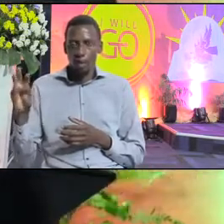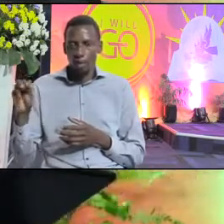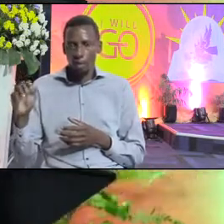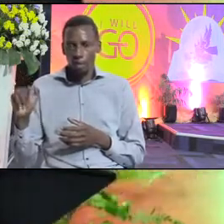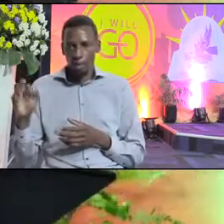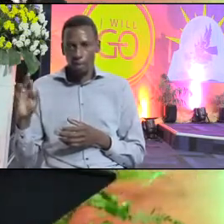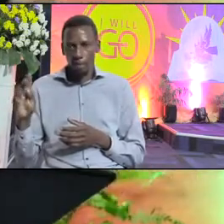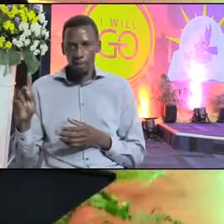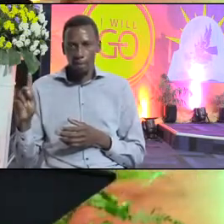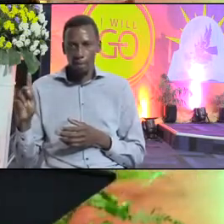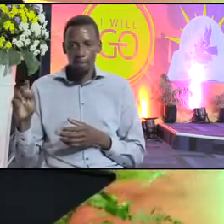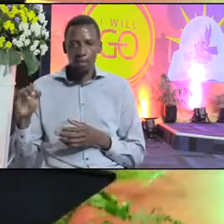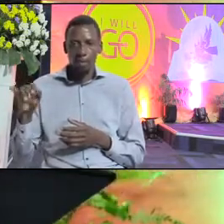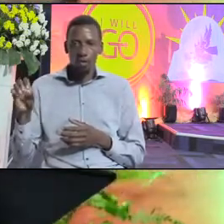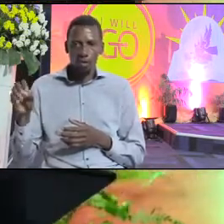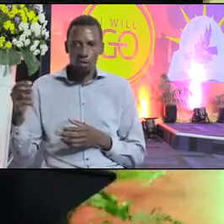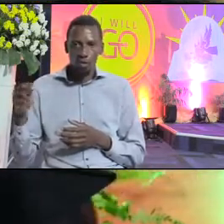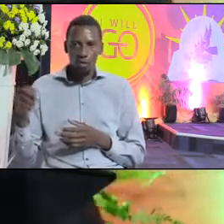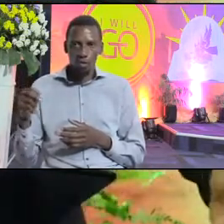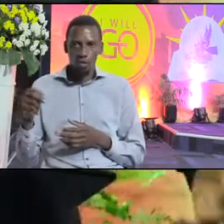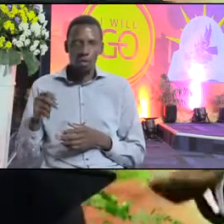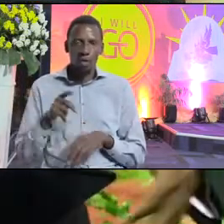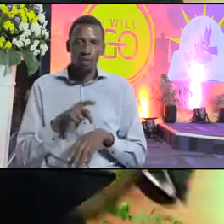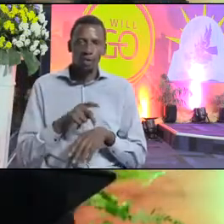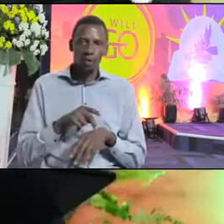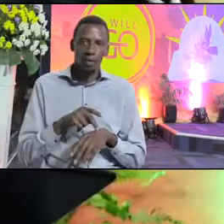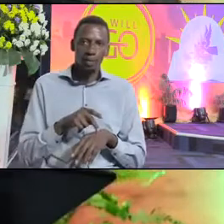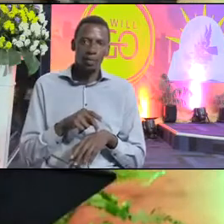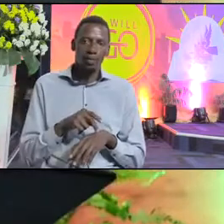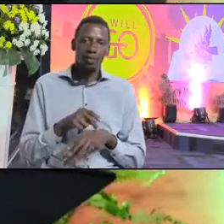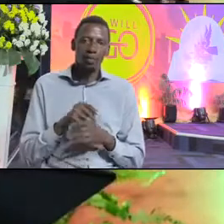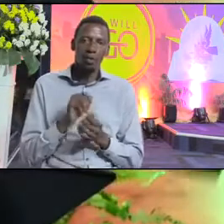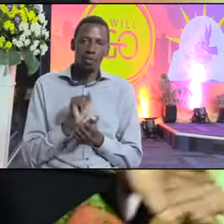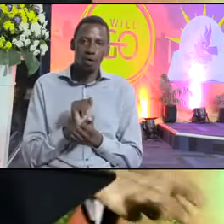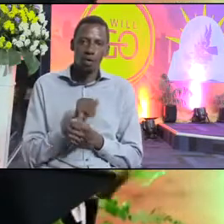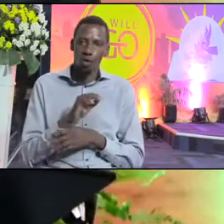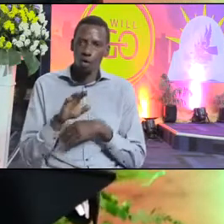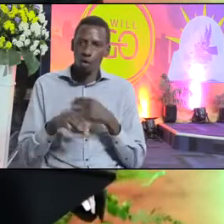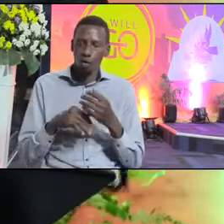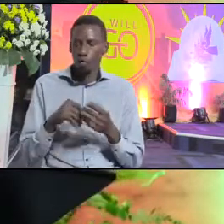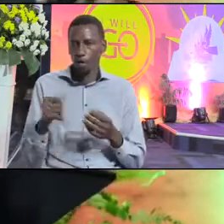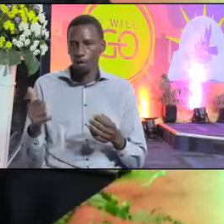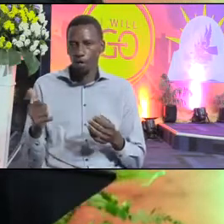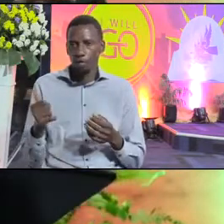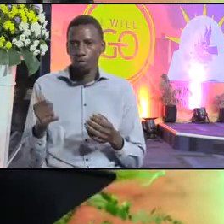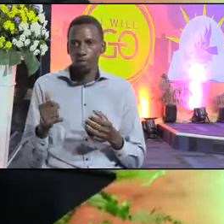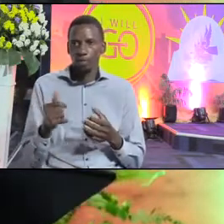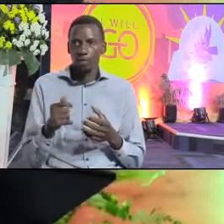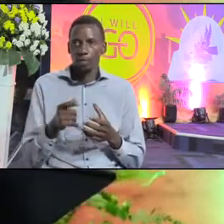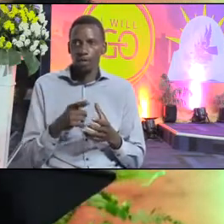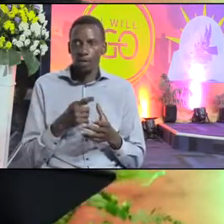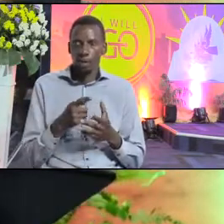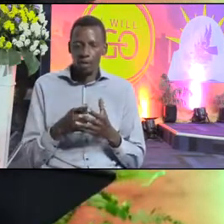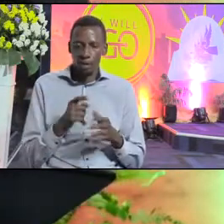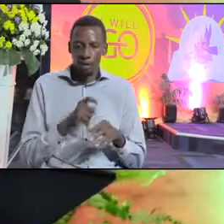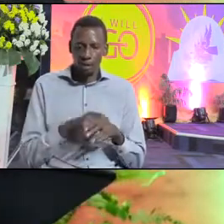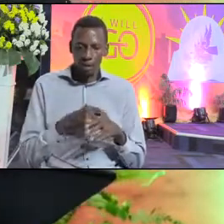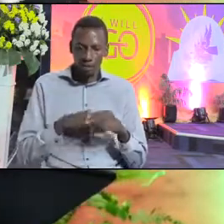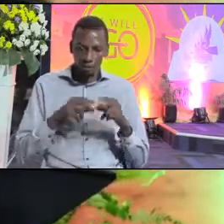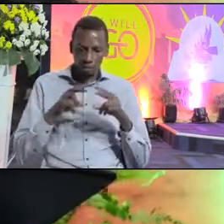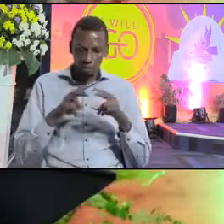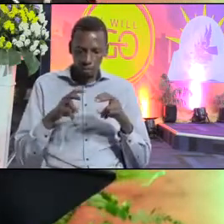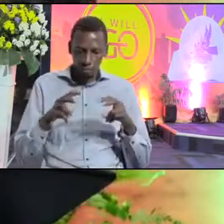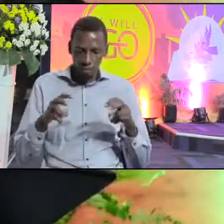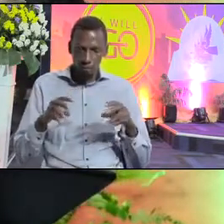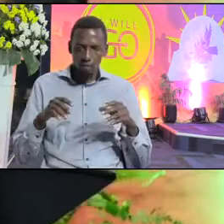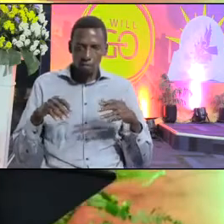Mark, St. John, come on, St. Peter, St. Paul, and all the rest. And while I researched this matter on how